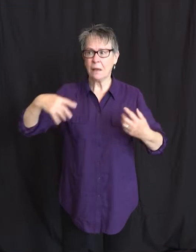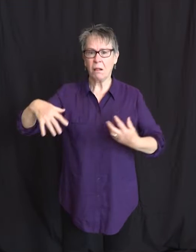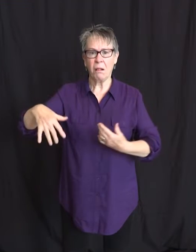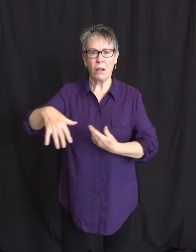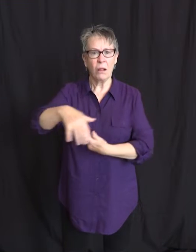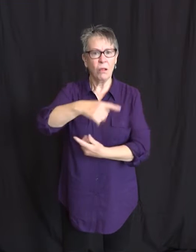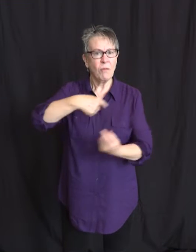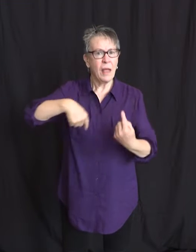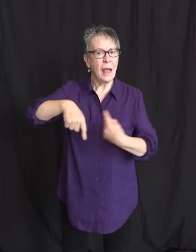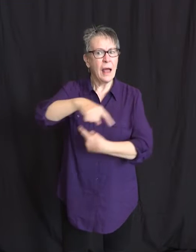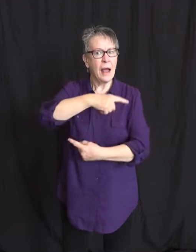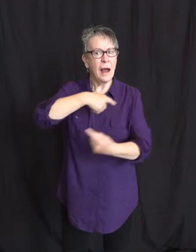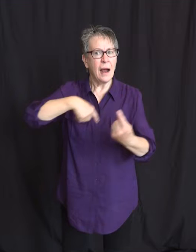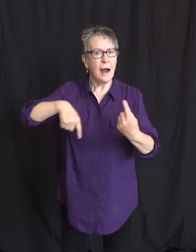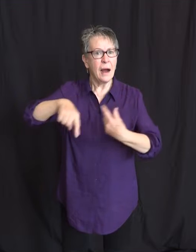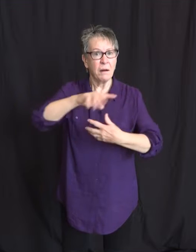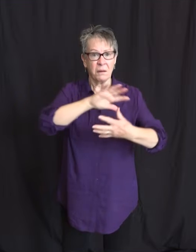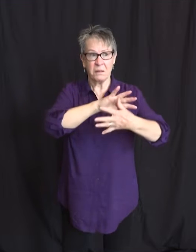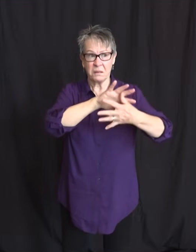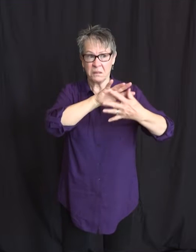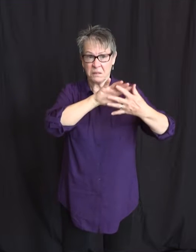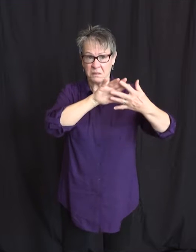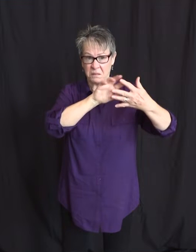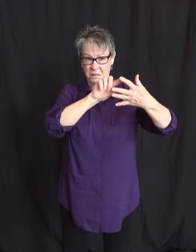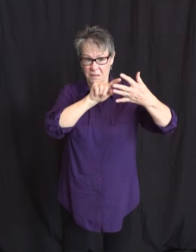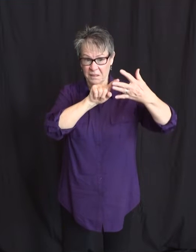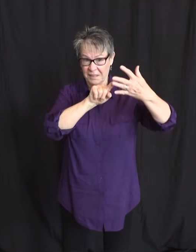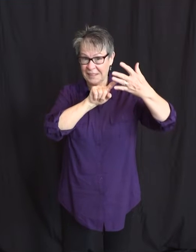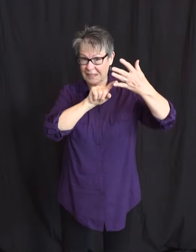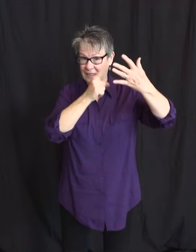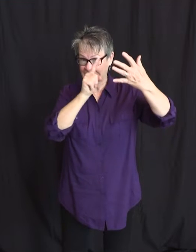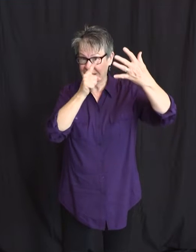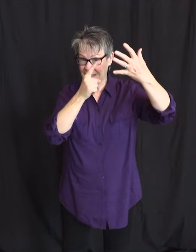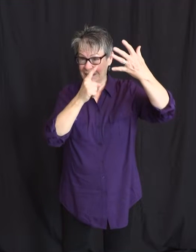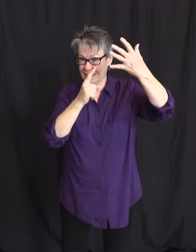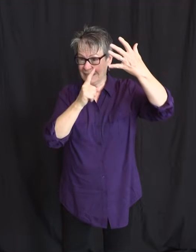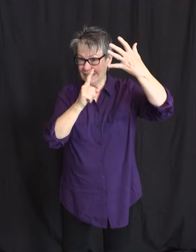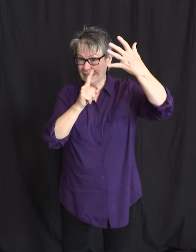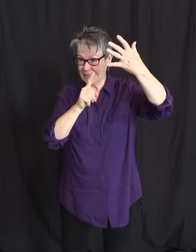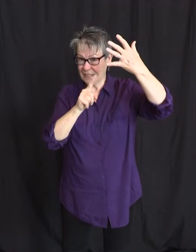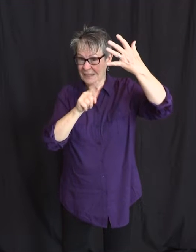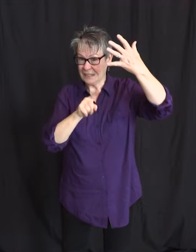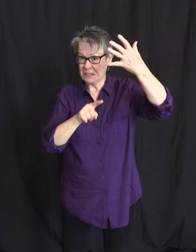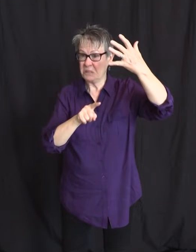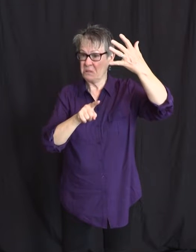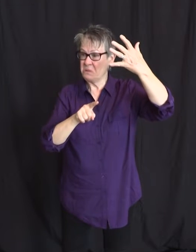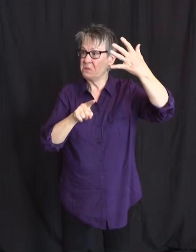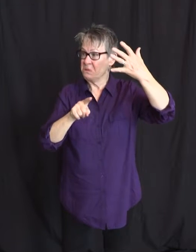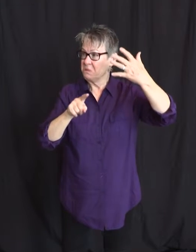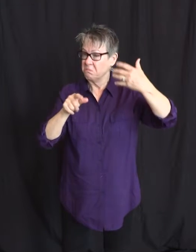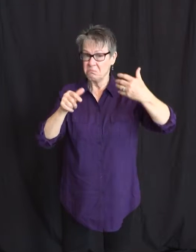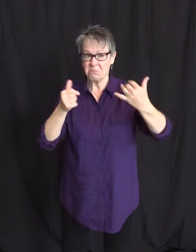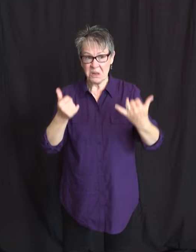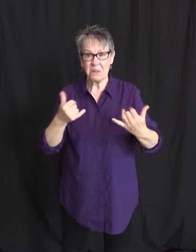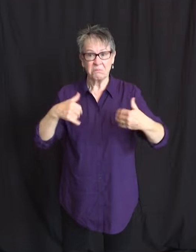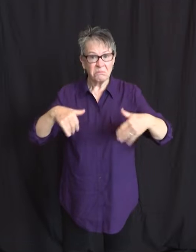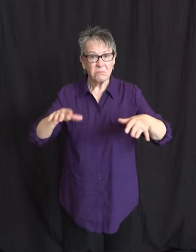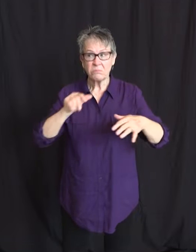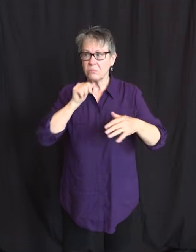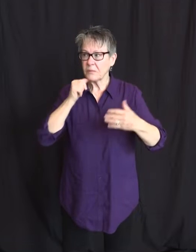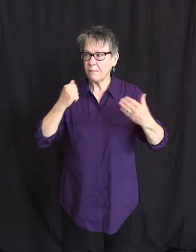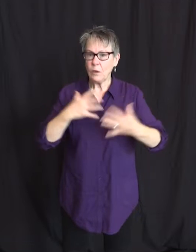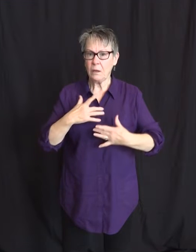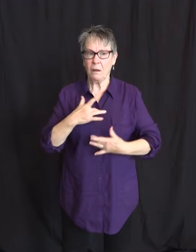system prepared, you should not fear heading back to work or elsewhere, and that is our objective. And